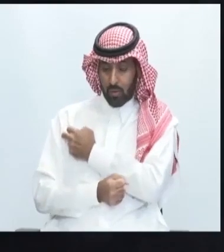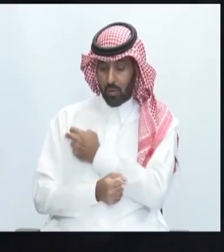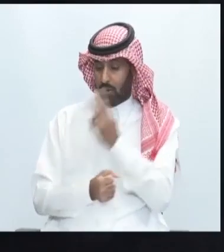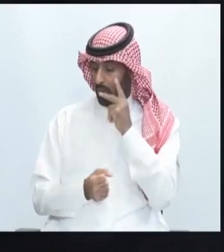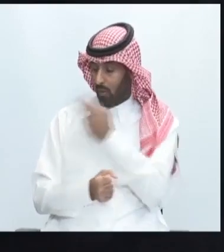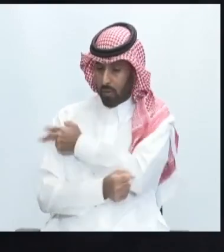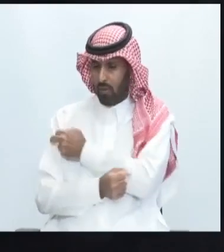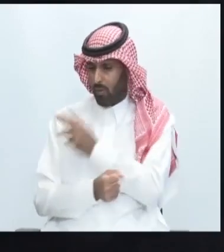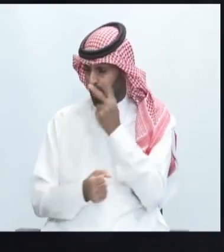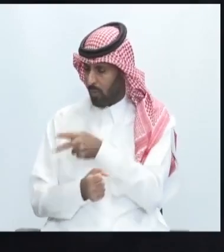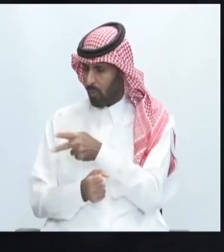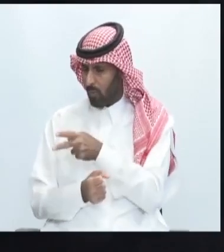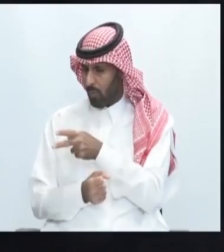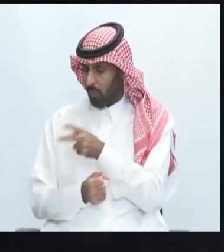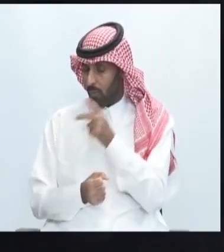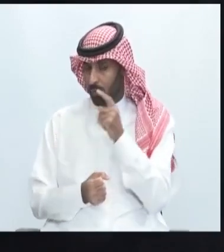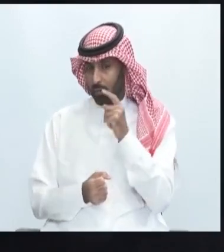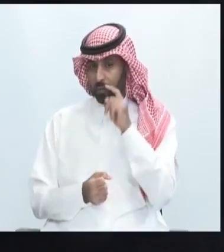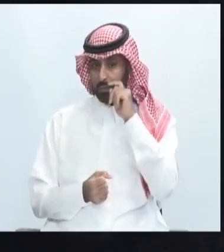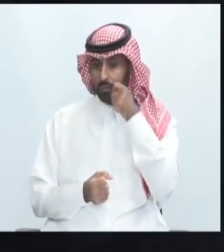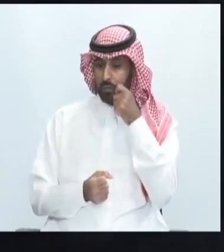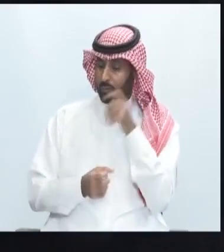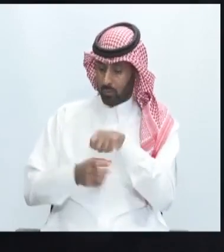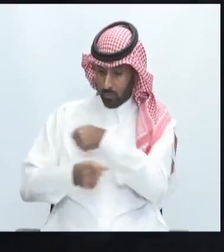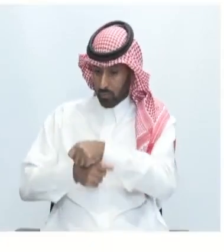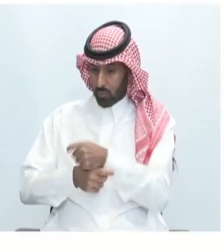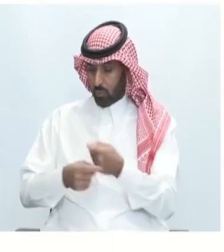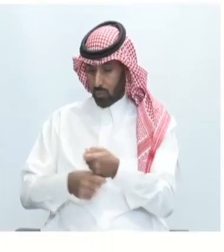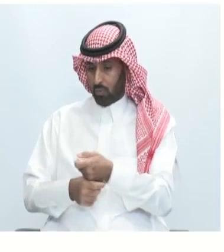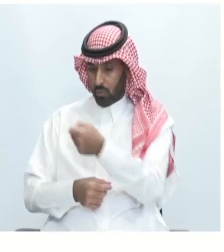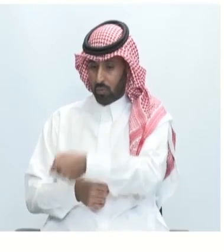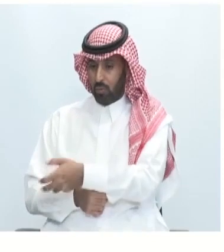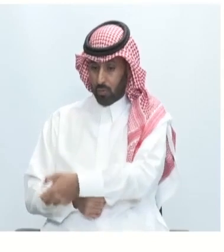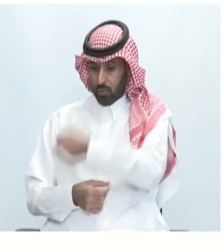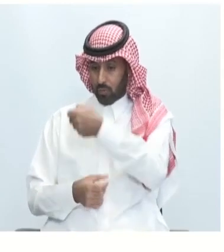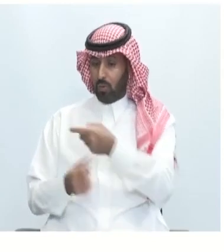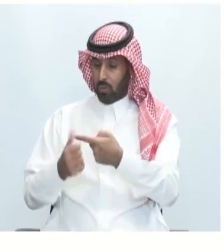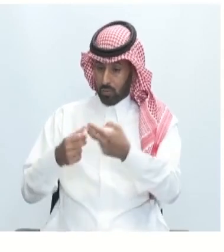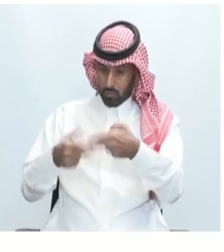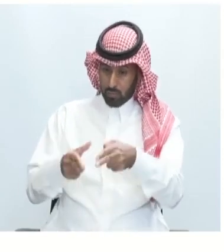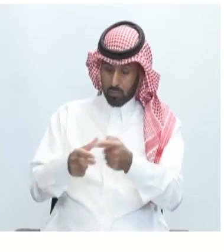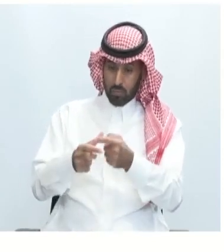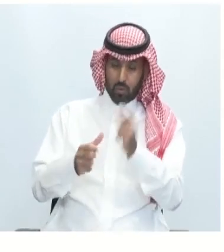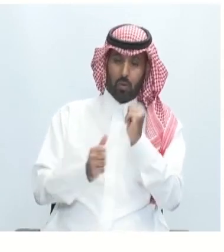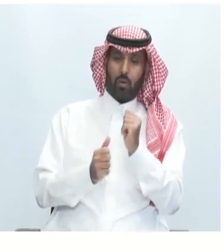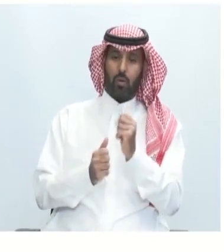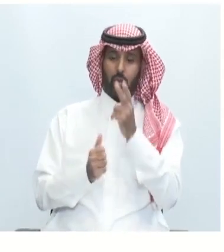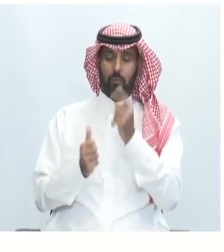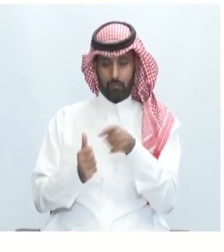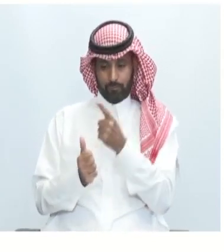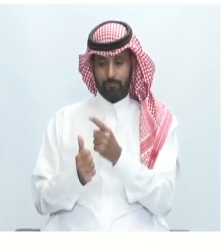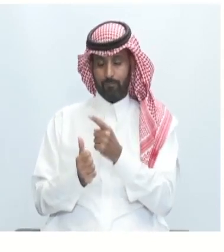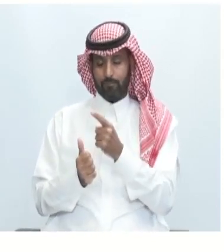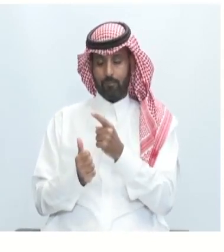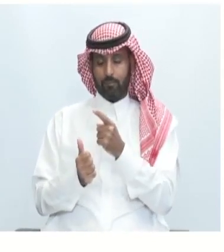Police found who? This is the object here. Yes, that's correct. The suspect. So we begin with the suspect. That's correct.